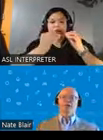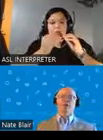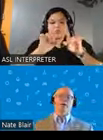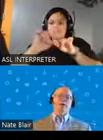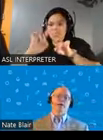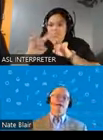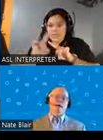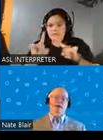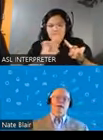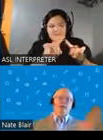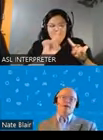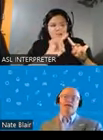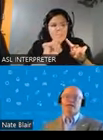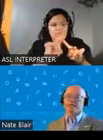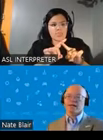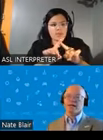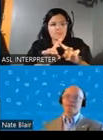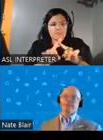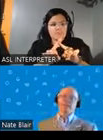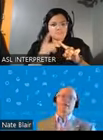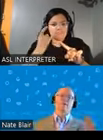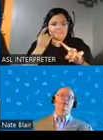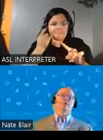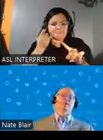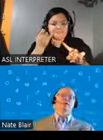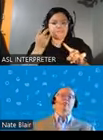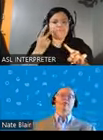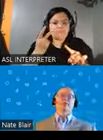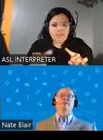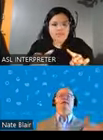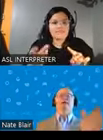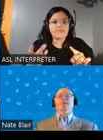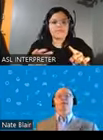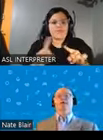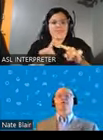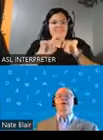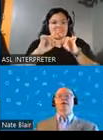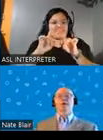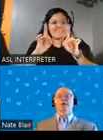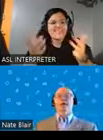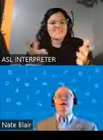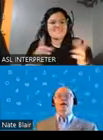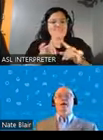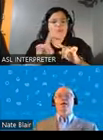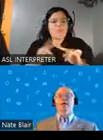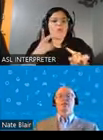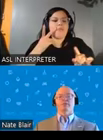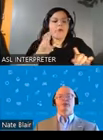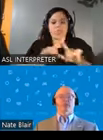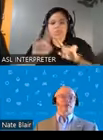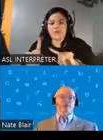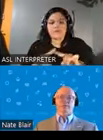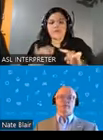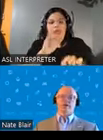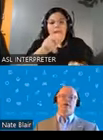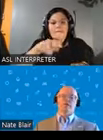that we could go in. And on the right-hand side, you see some of the different inputs that we could vary to look